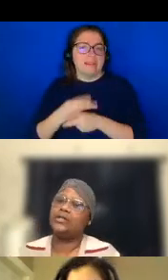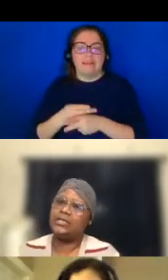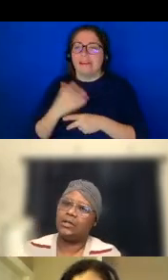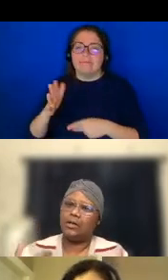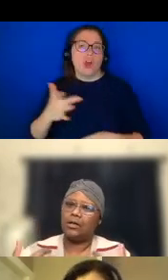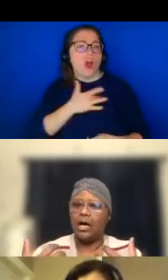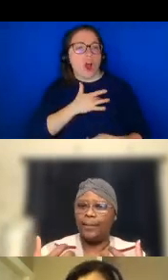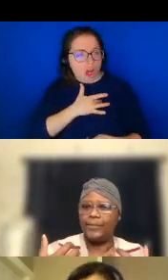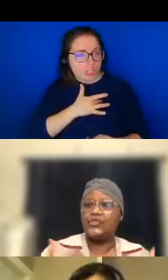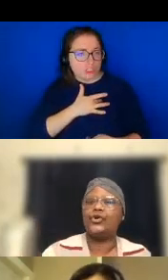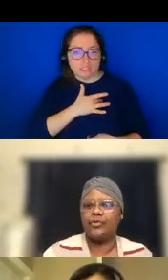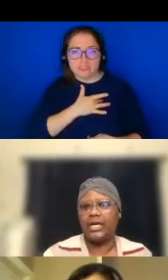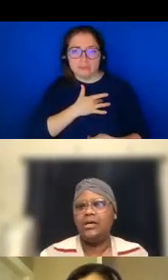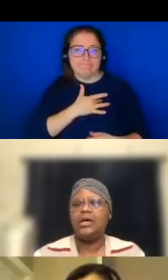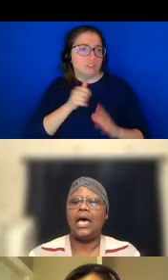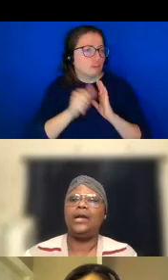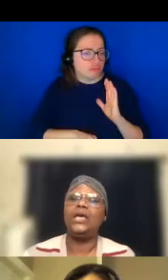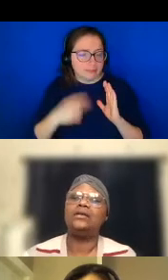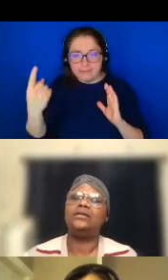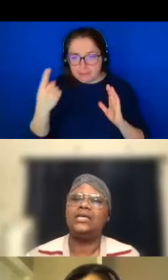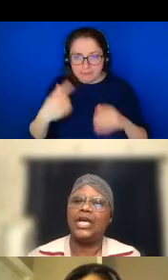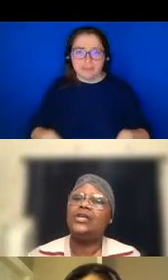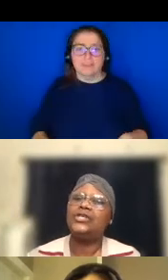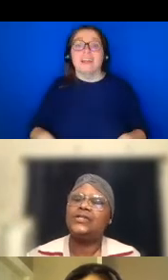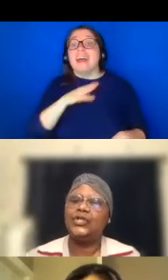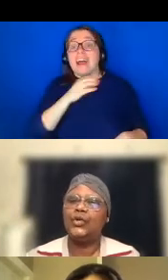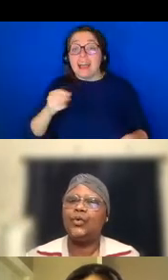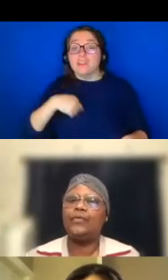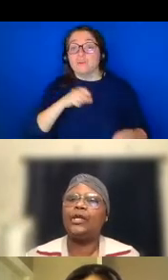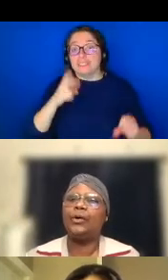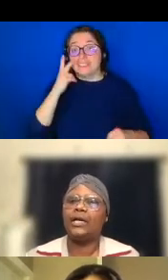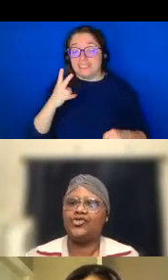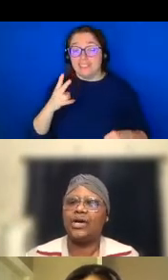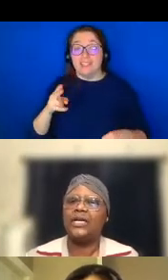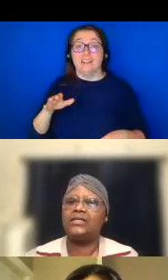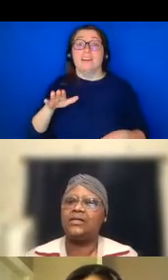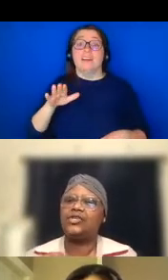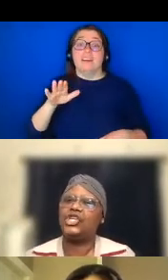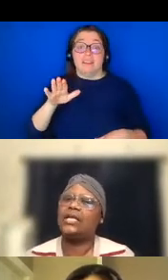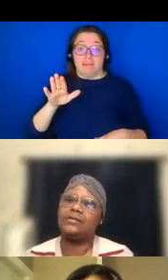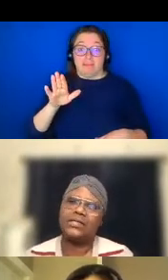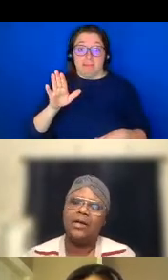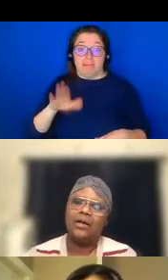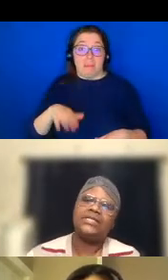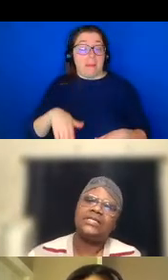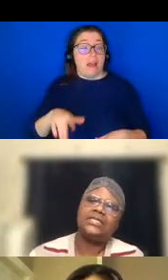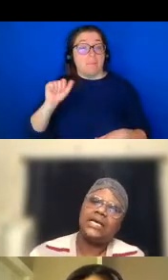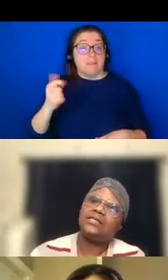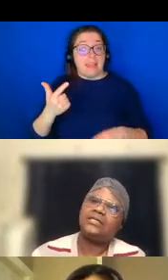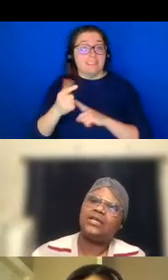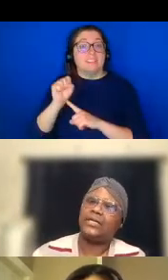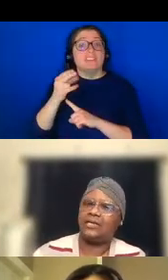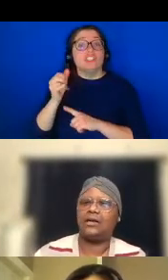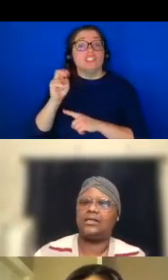heart surgery. And we can see changes to the lower extremities, to the shins. This is